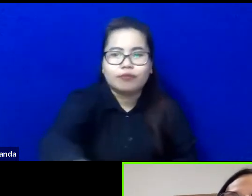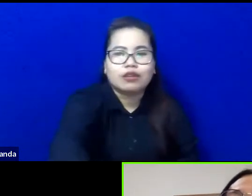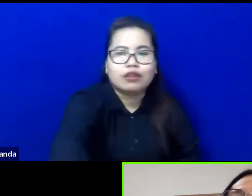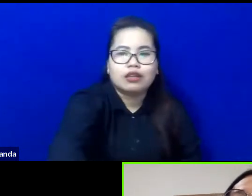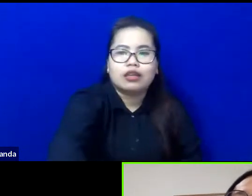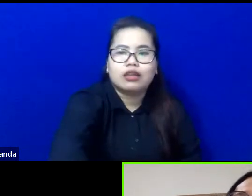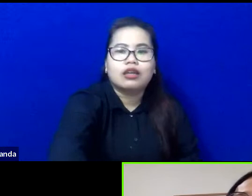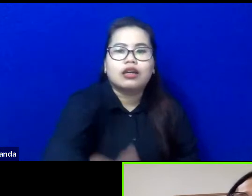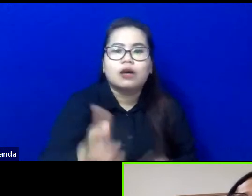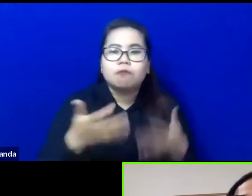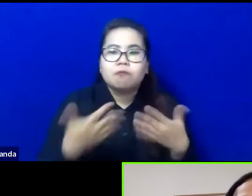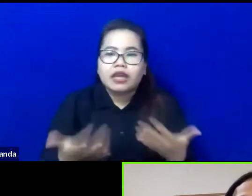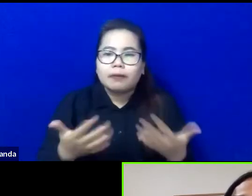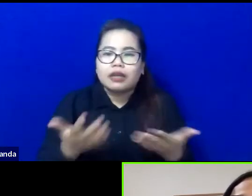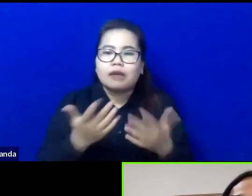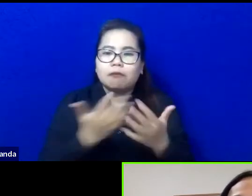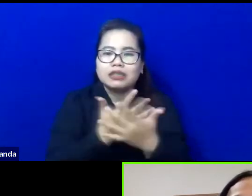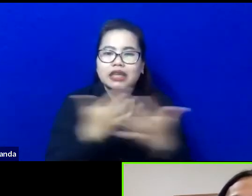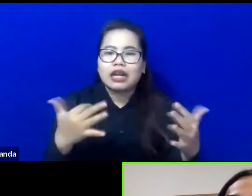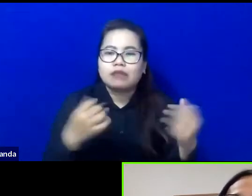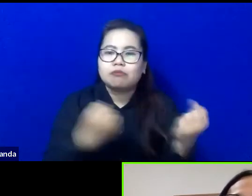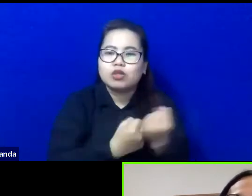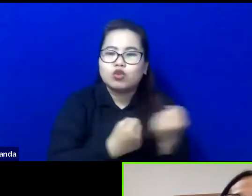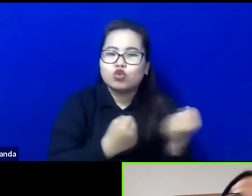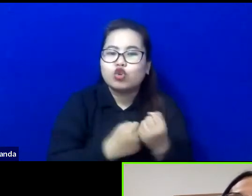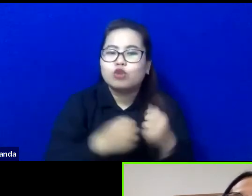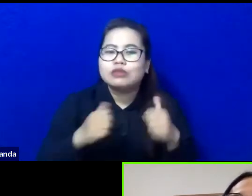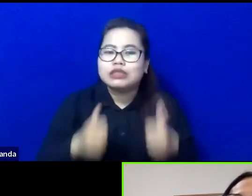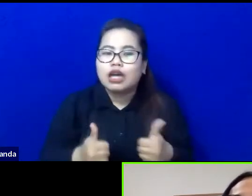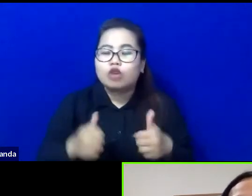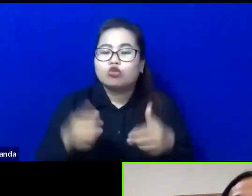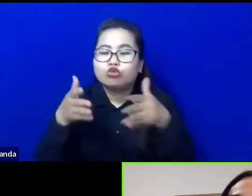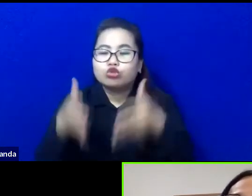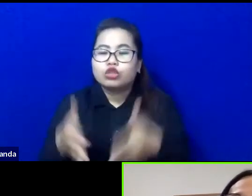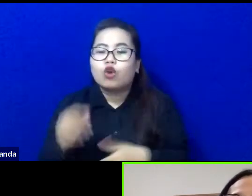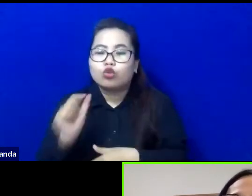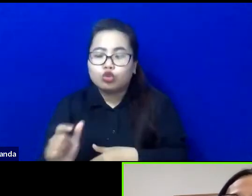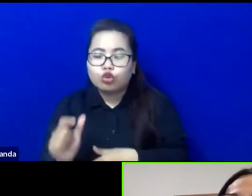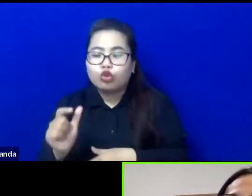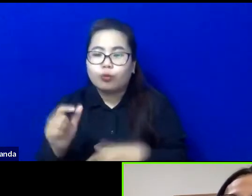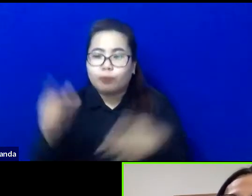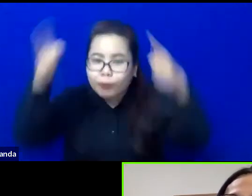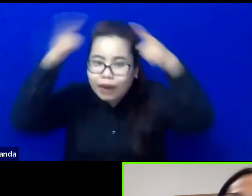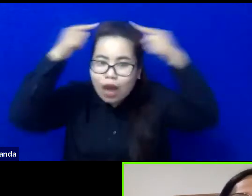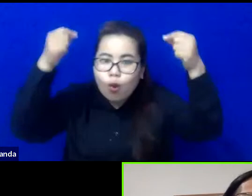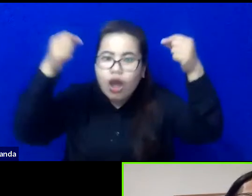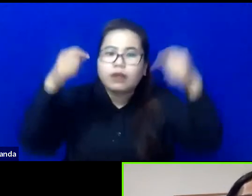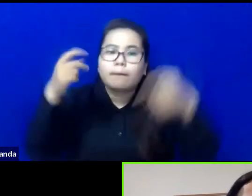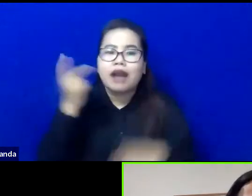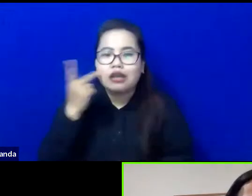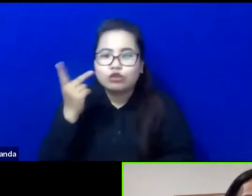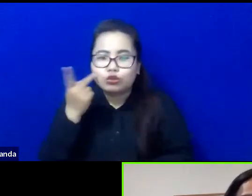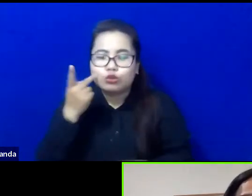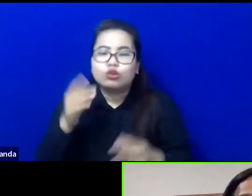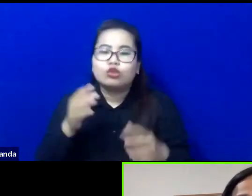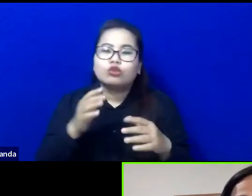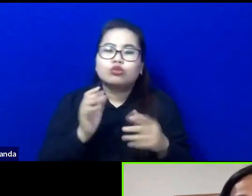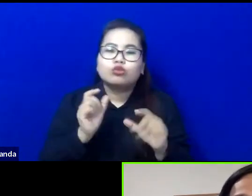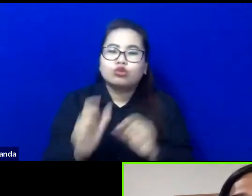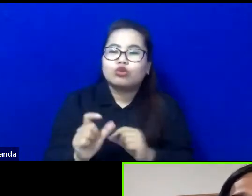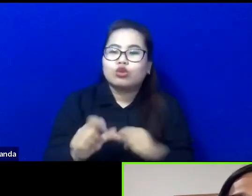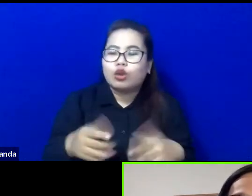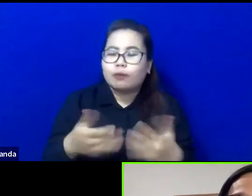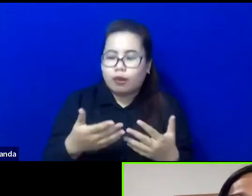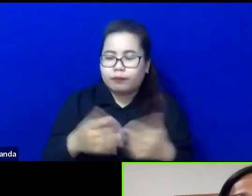that? And also for the caregivers as well, to support children with intellectual disability, and probably you can